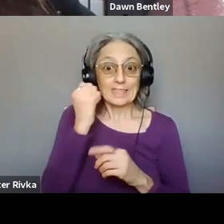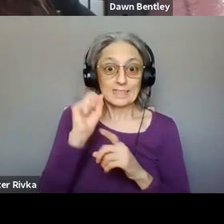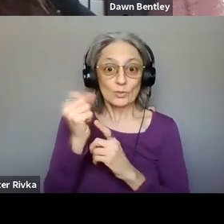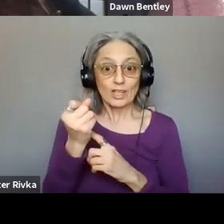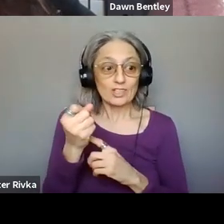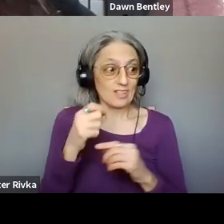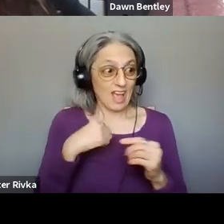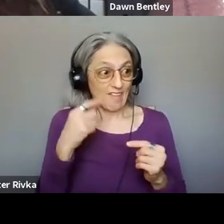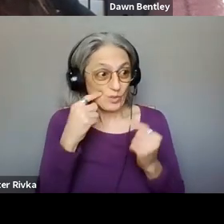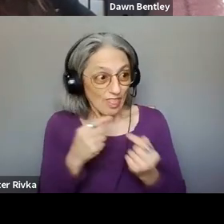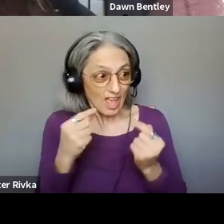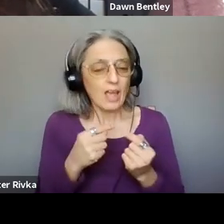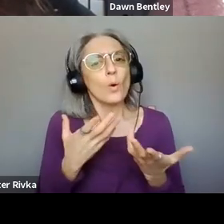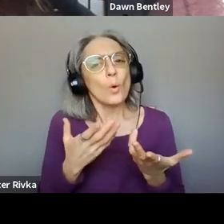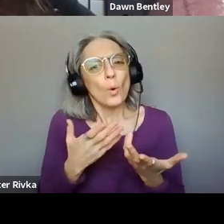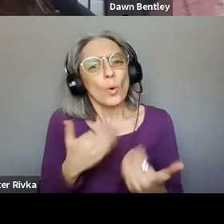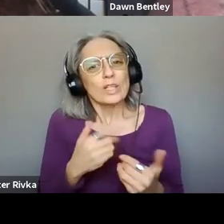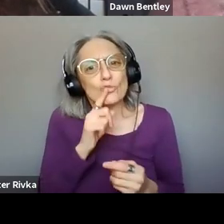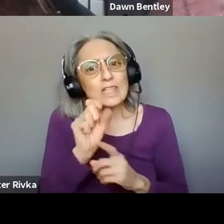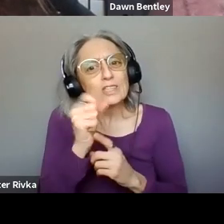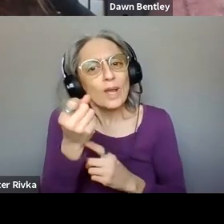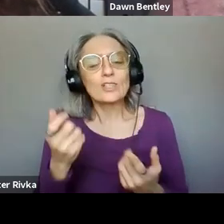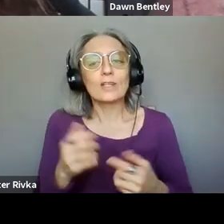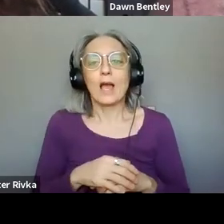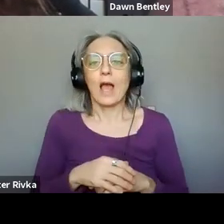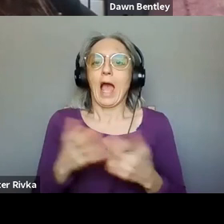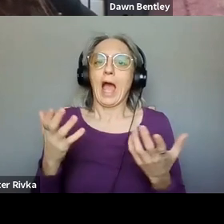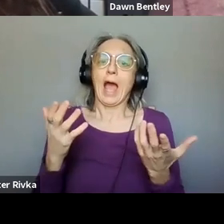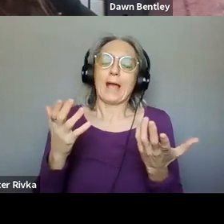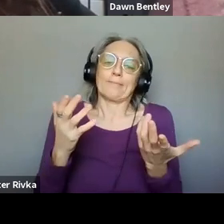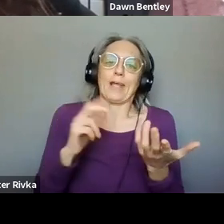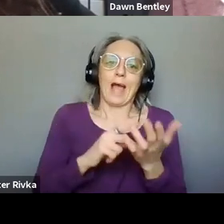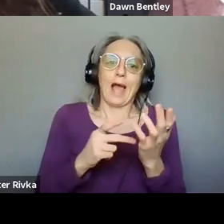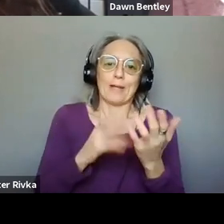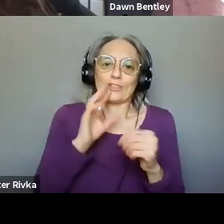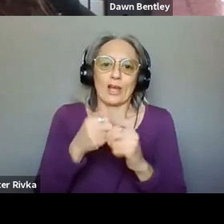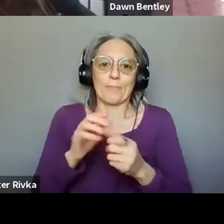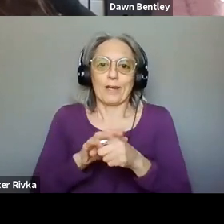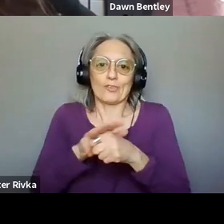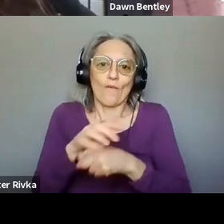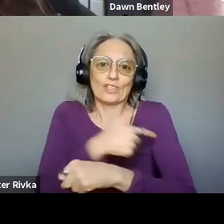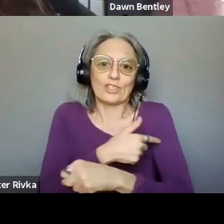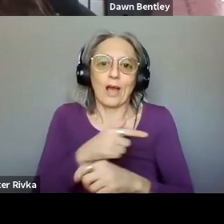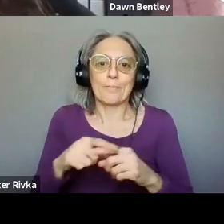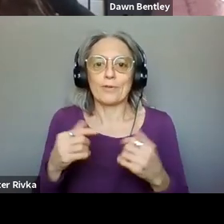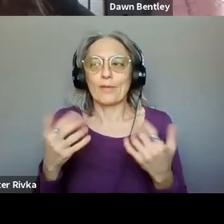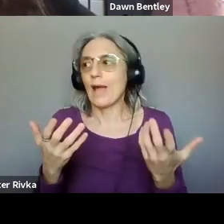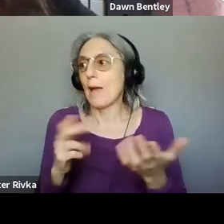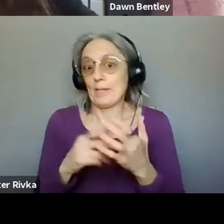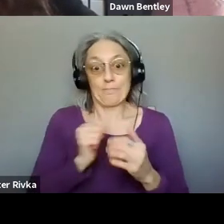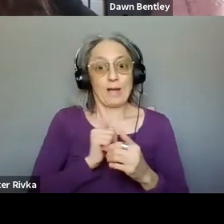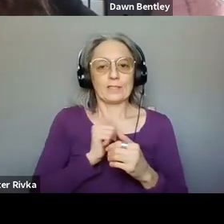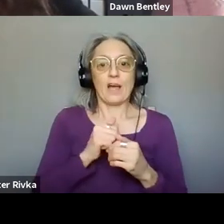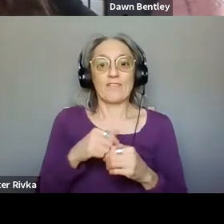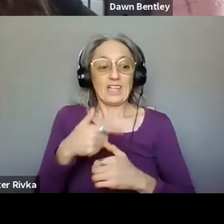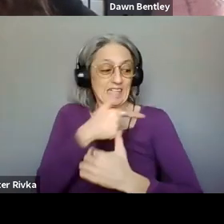Those things happen. People, and as I said, I'm not trying to bring up the COVID shots, but what do you do right now when? I mean, I personally am terrified of needles. I